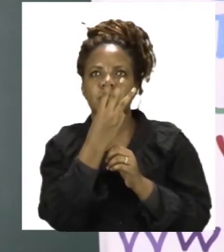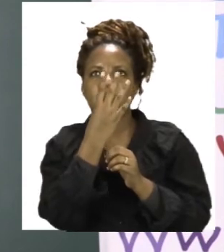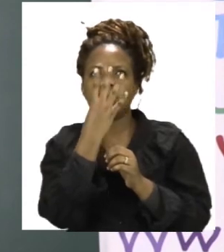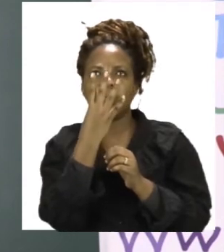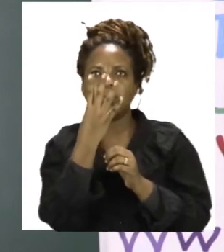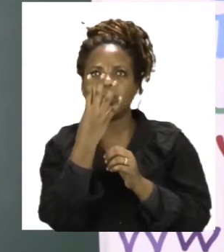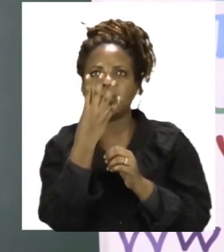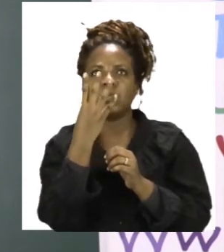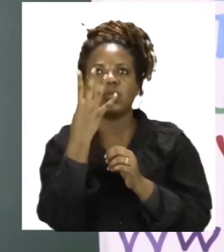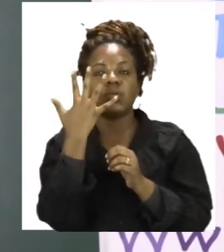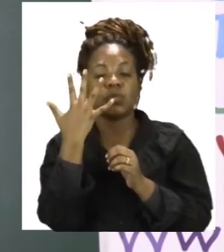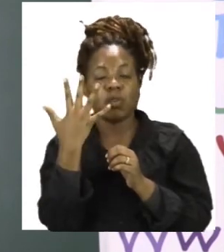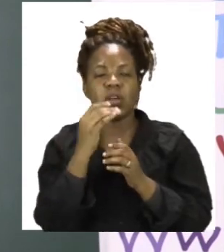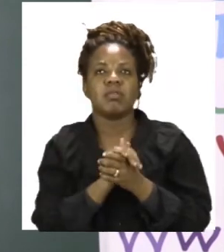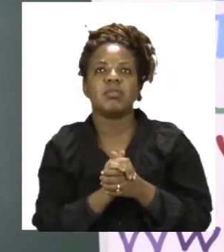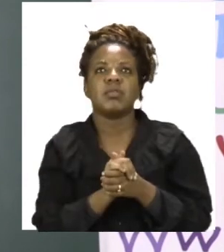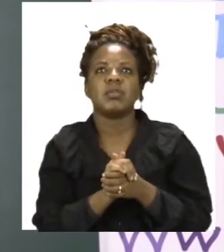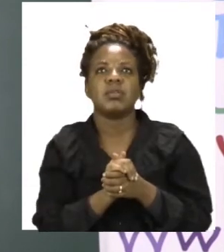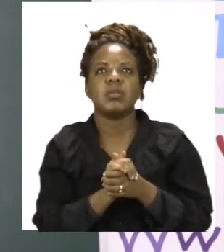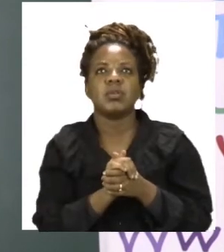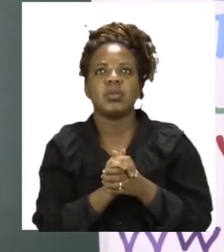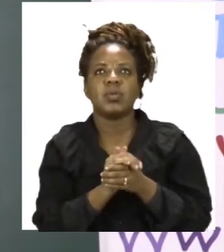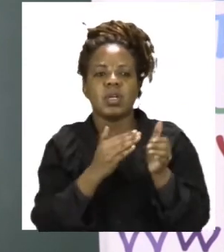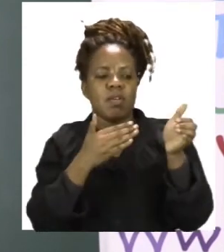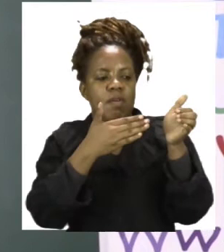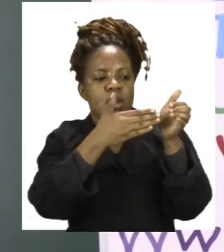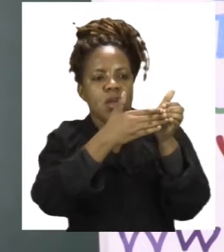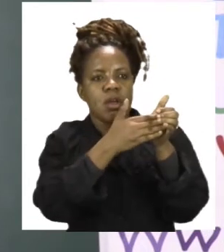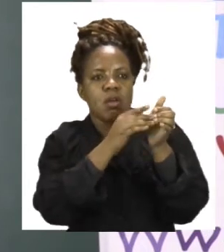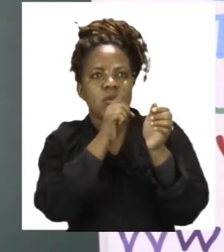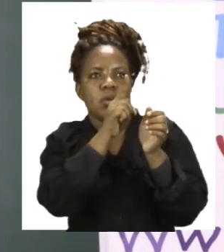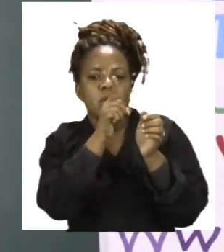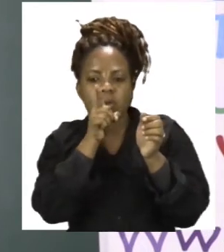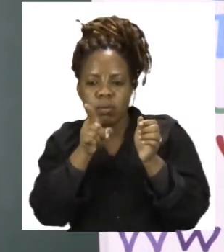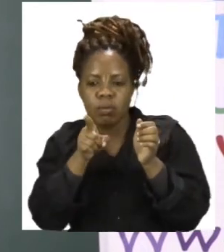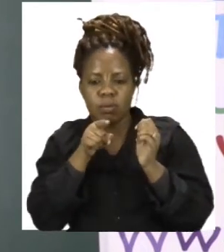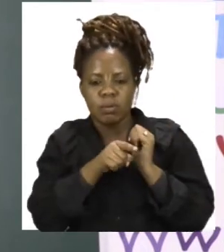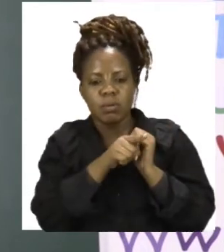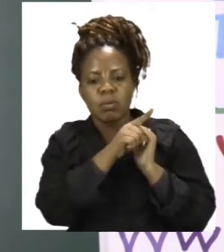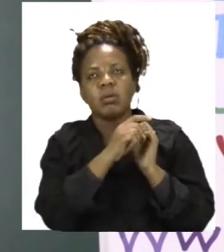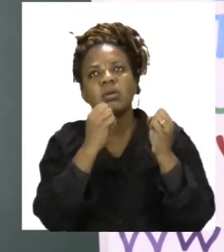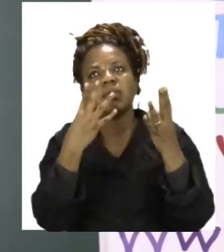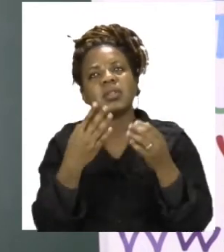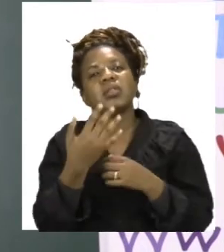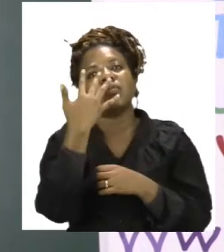4, 5. So that means we also have 5 angles.